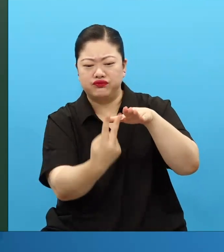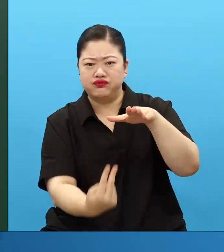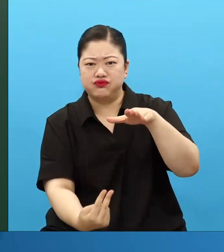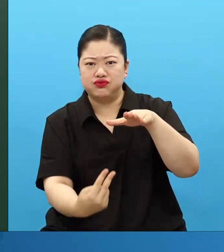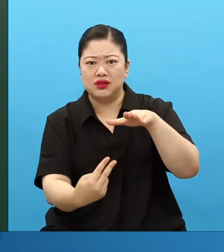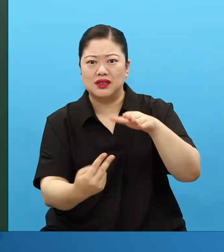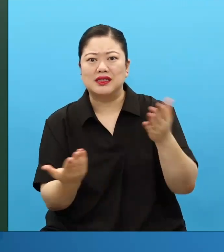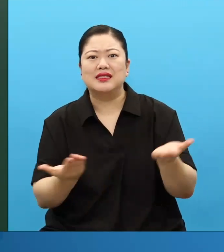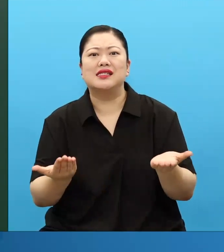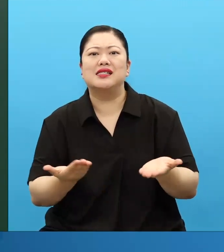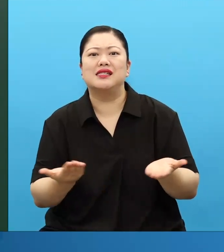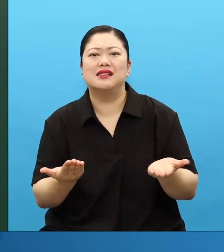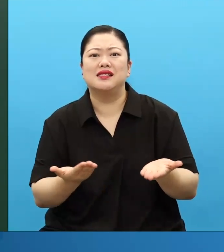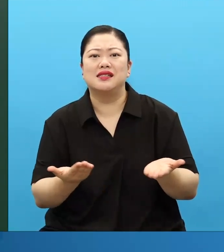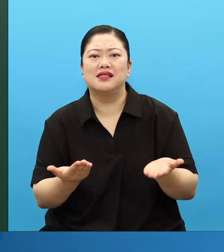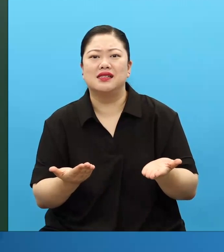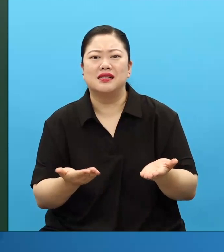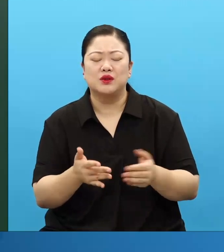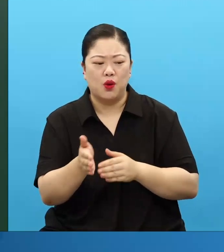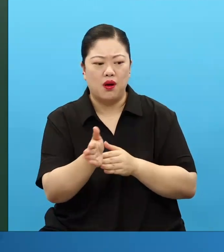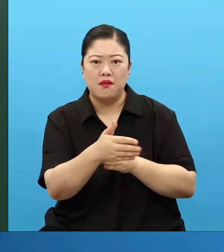is a mystery, so it can restore everything.